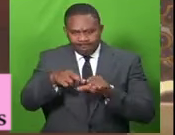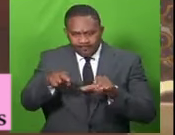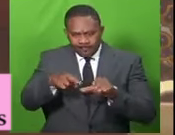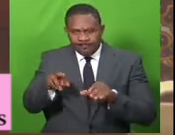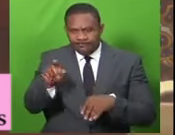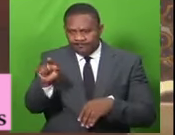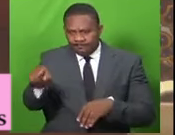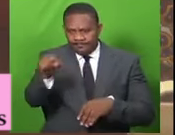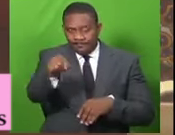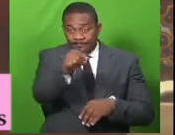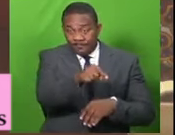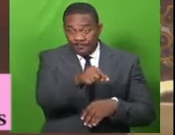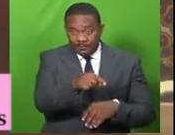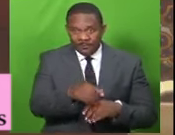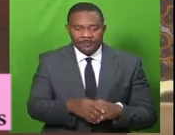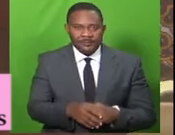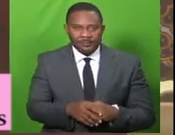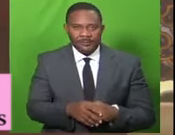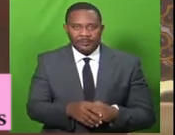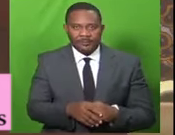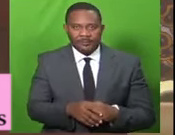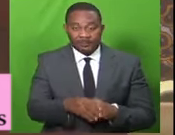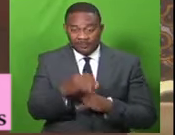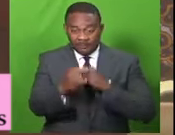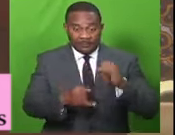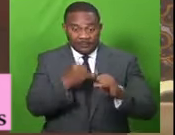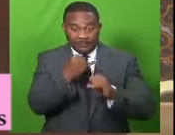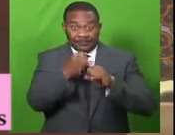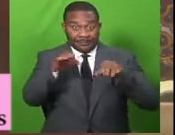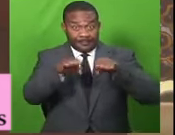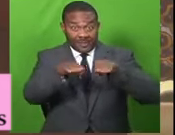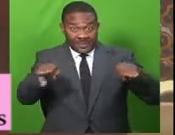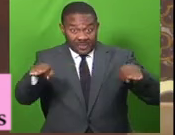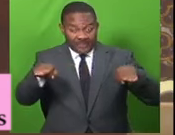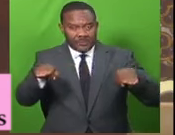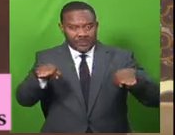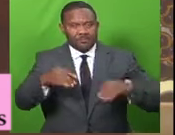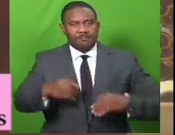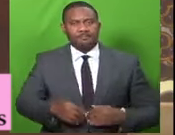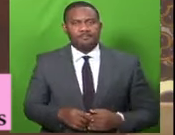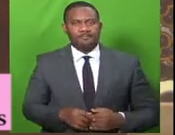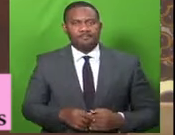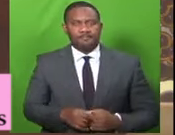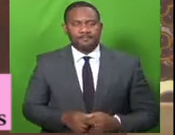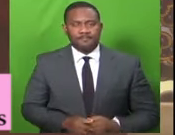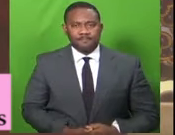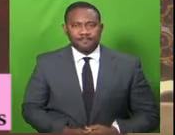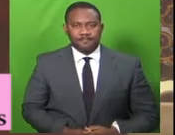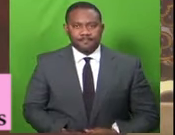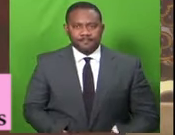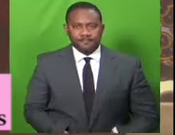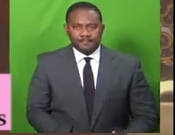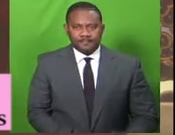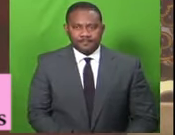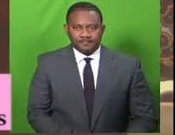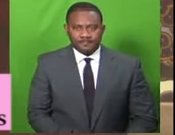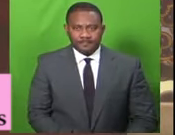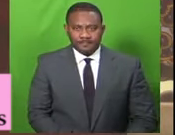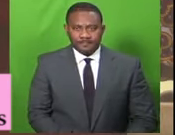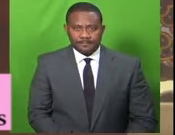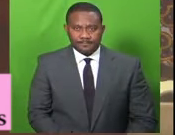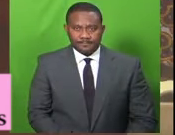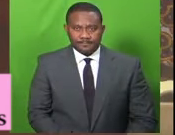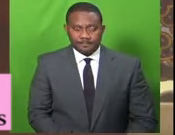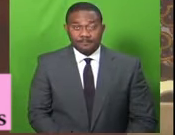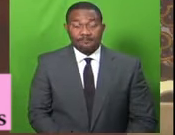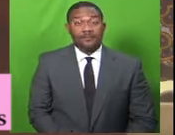Mr. Speaker, on the international front, I should state that having gained a seat as a non-permanent